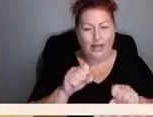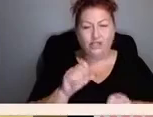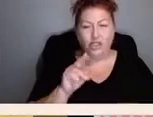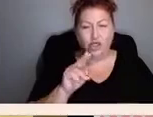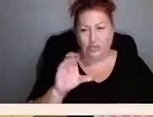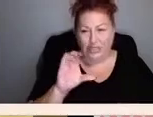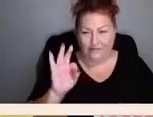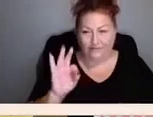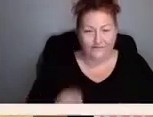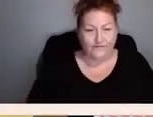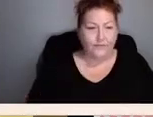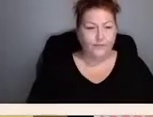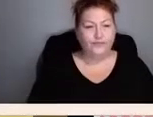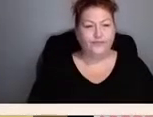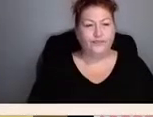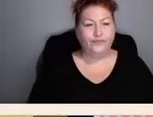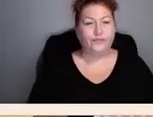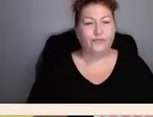Florida.